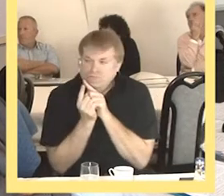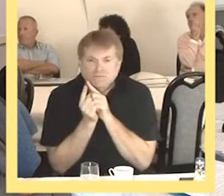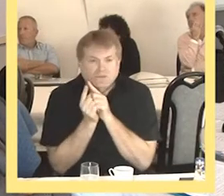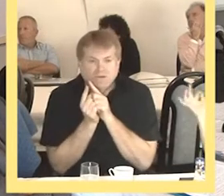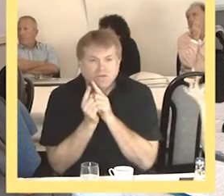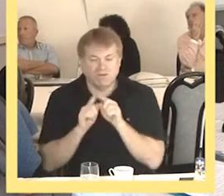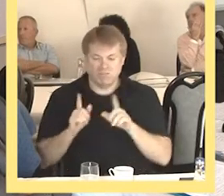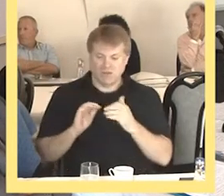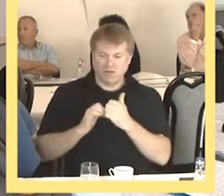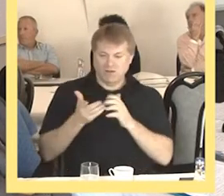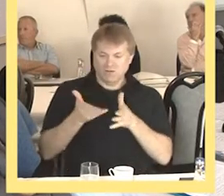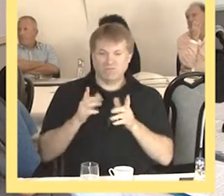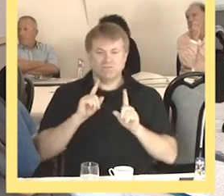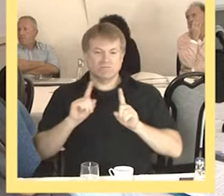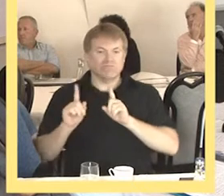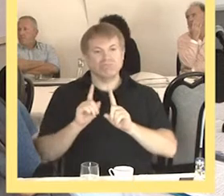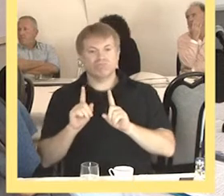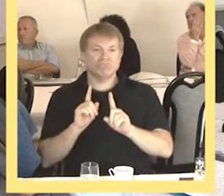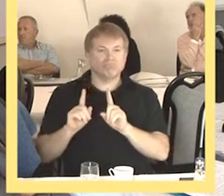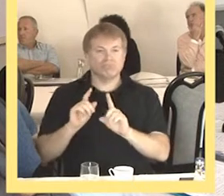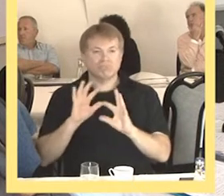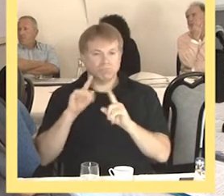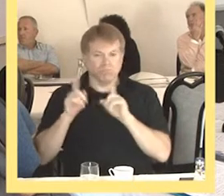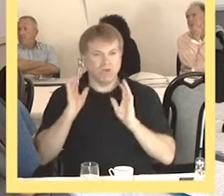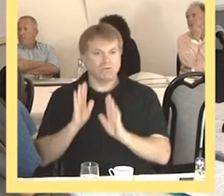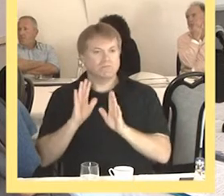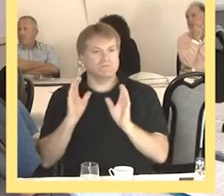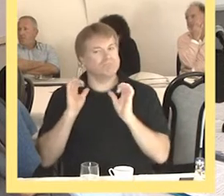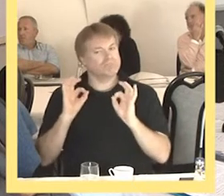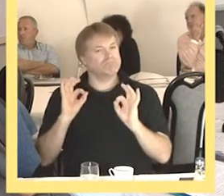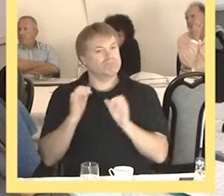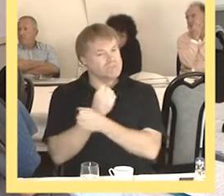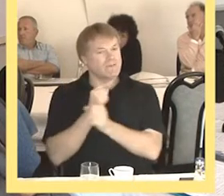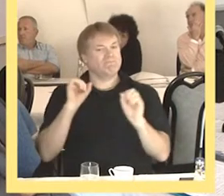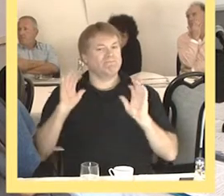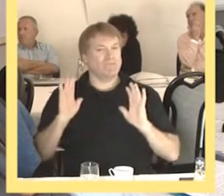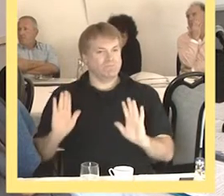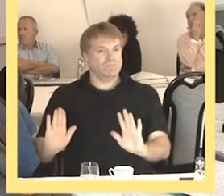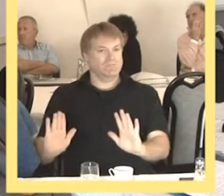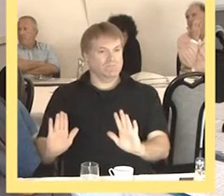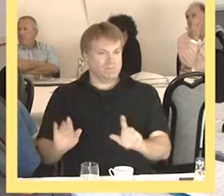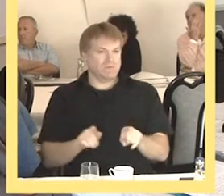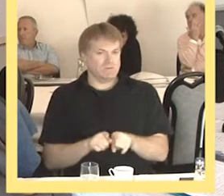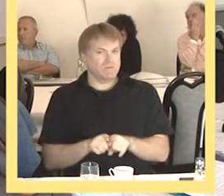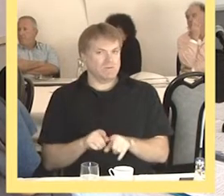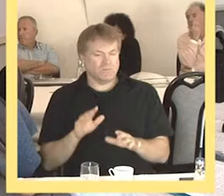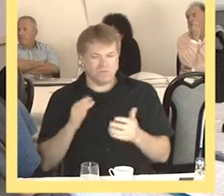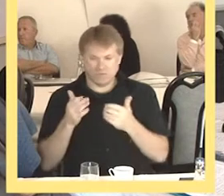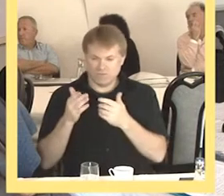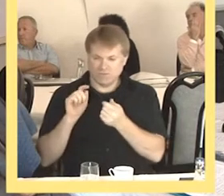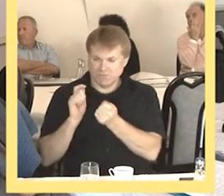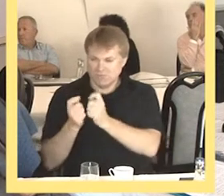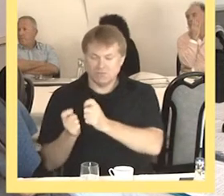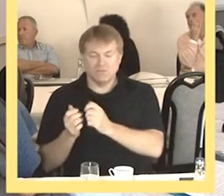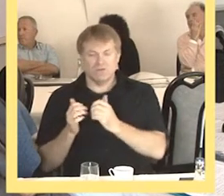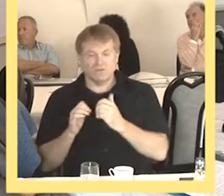opinion, we were discussing a lot of topics which are not original our psychosocial